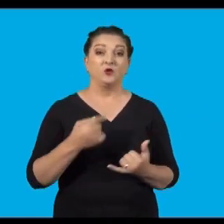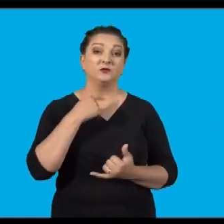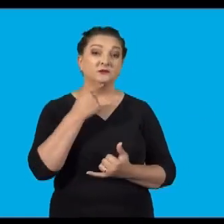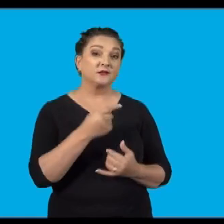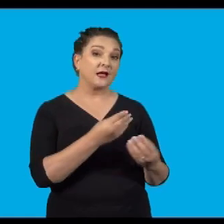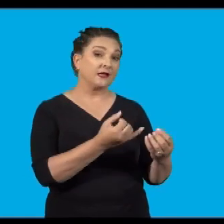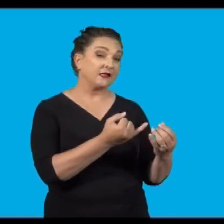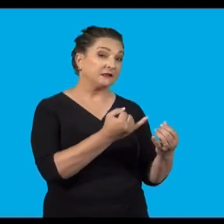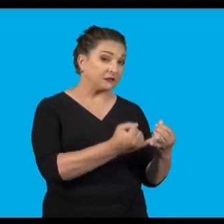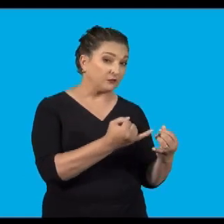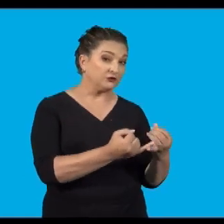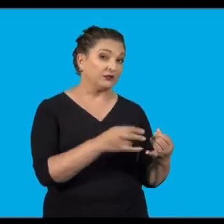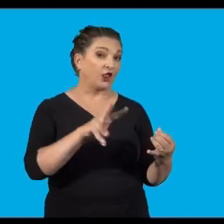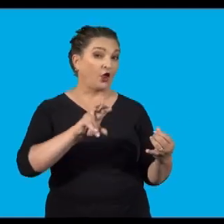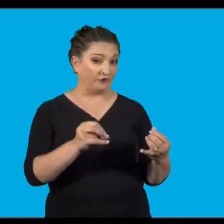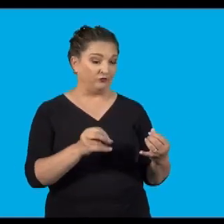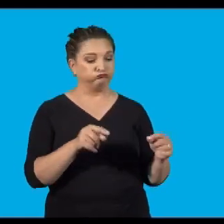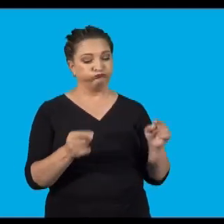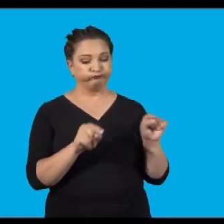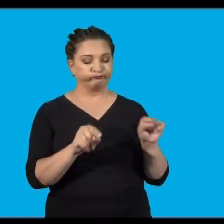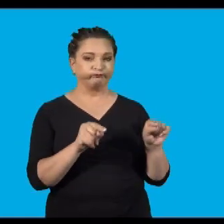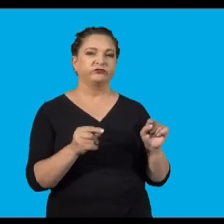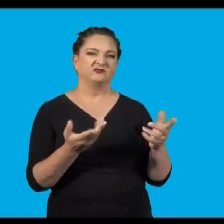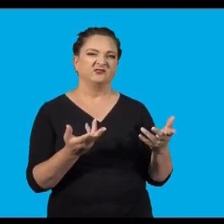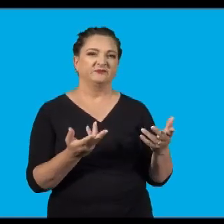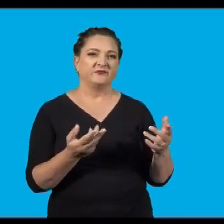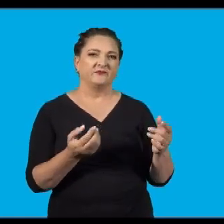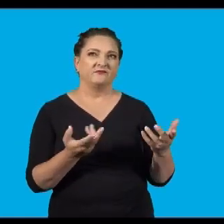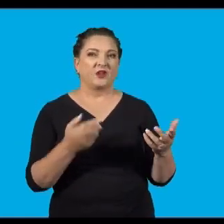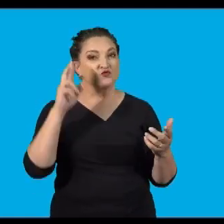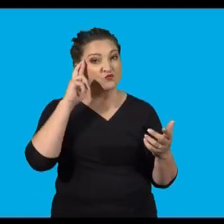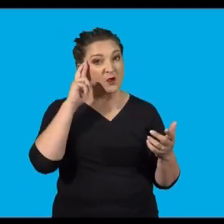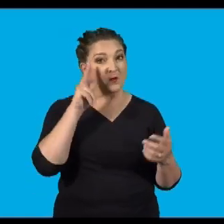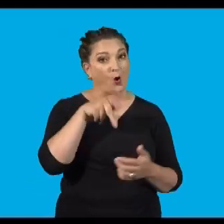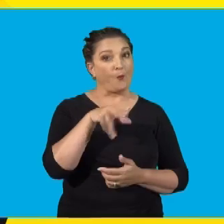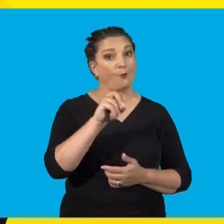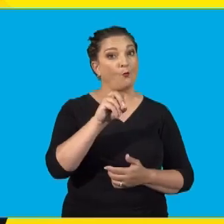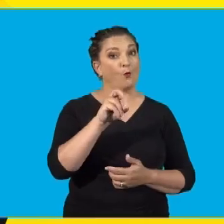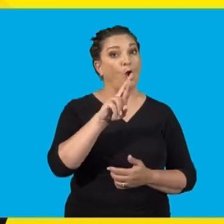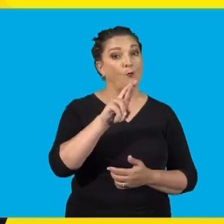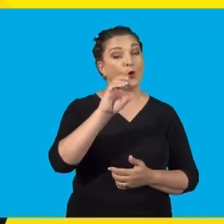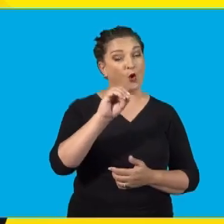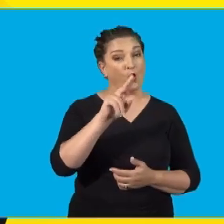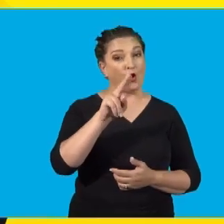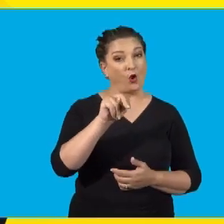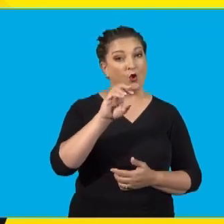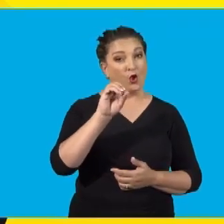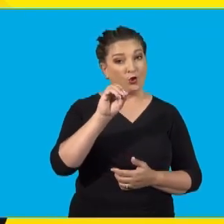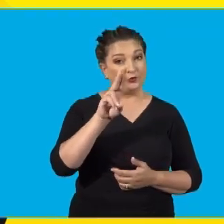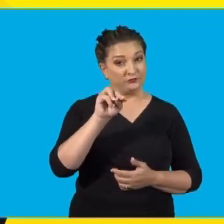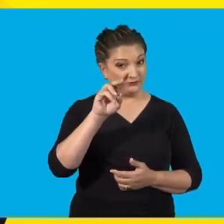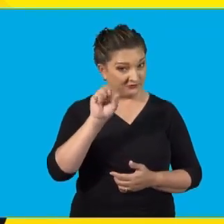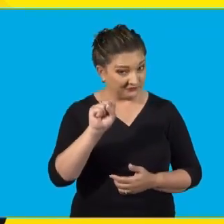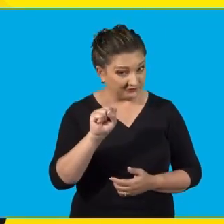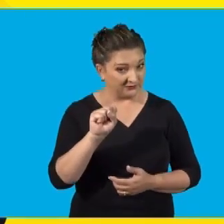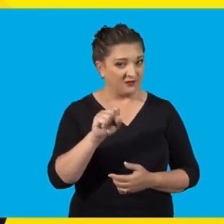agreement between subject and verb. Remember, we looked at our pronouns as well, so it is important that